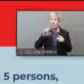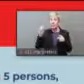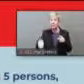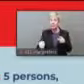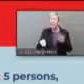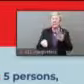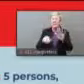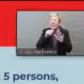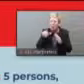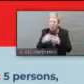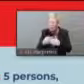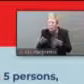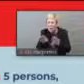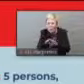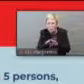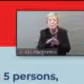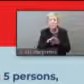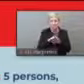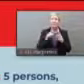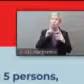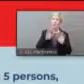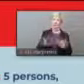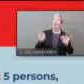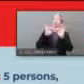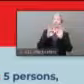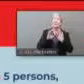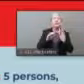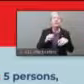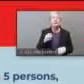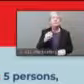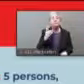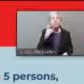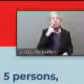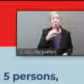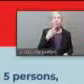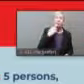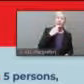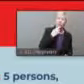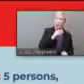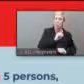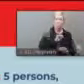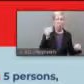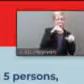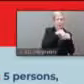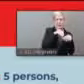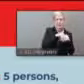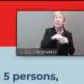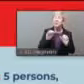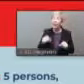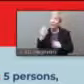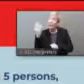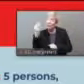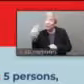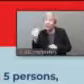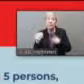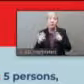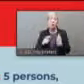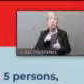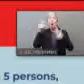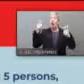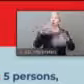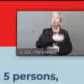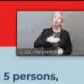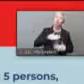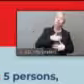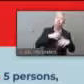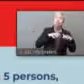Food and drink, no indoor, but outdoor can operate. Large entertainment venues cannot operate. Bars and